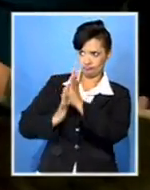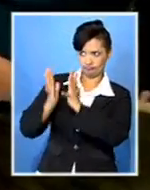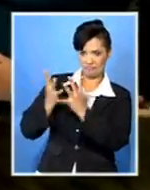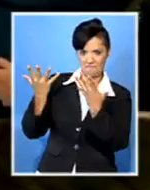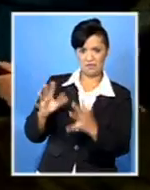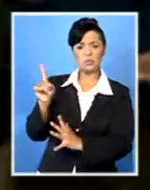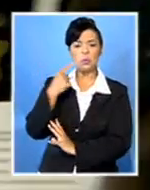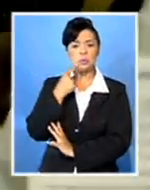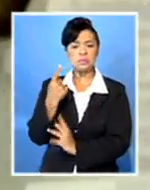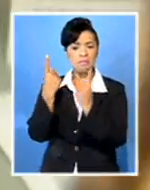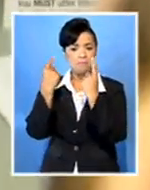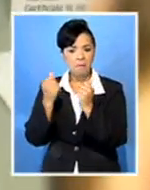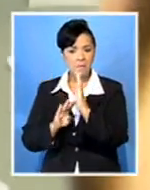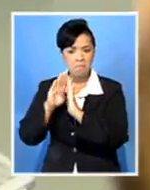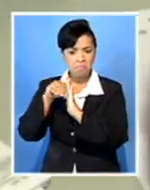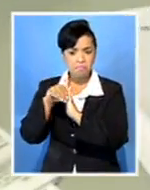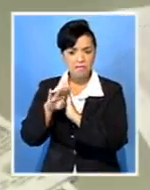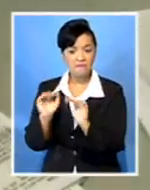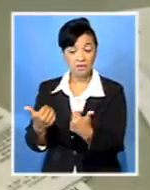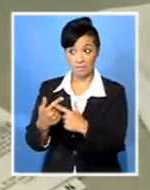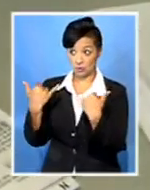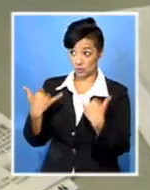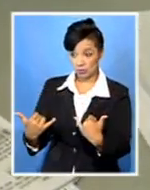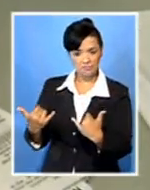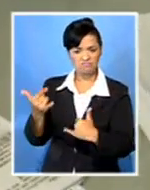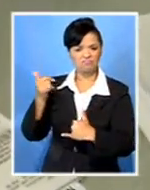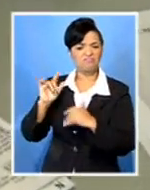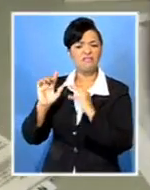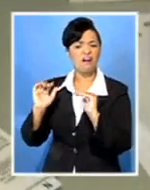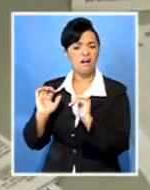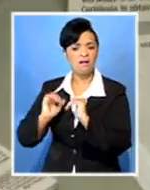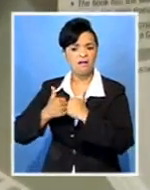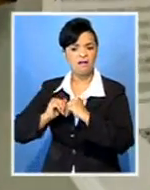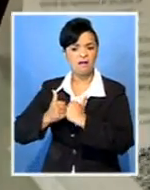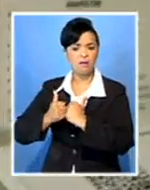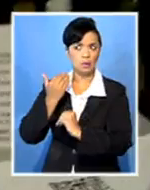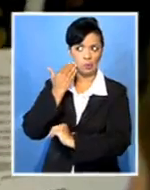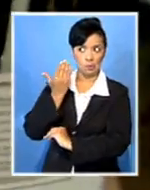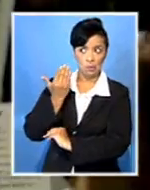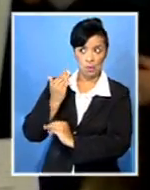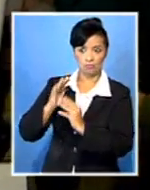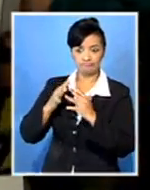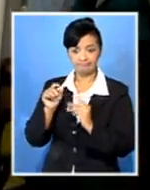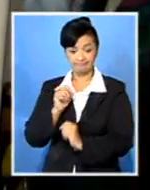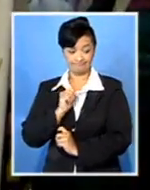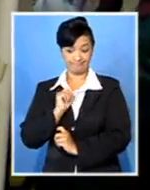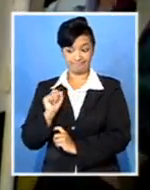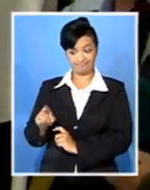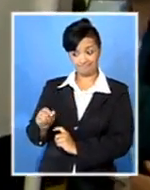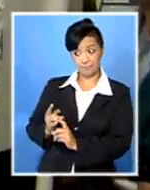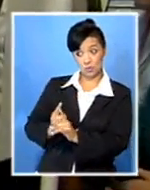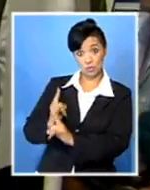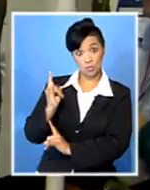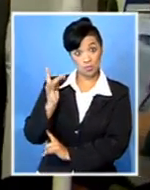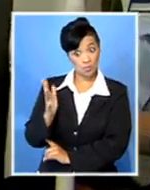the markets. I don't know if the markets are even open today, but are they still sort of pricing in a Clinton victory? Have you